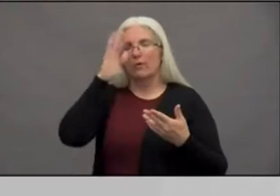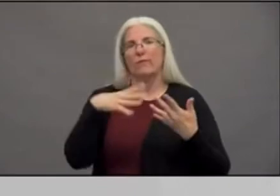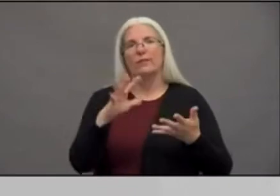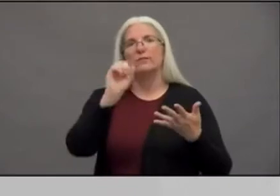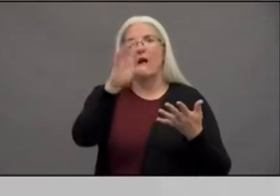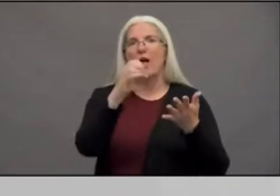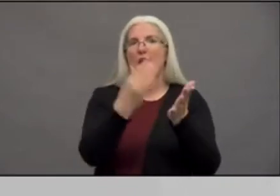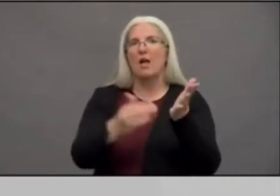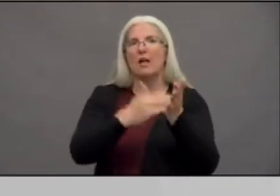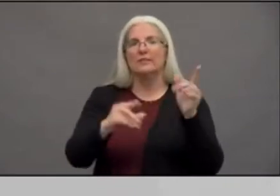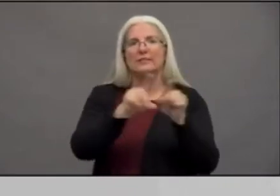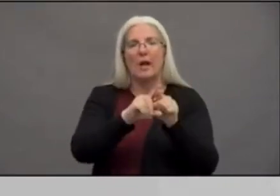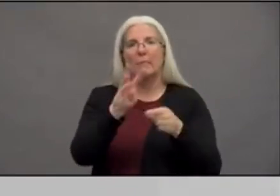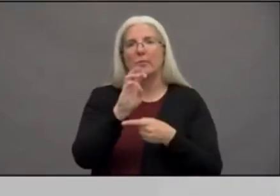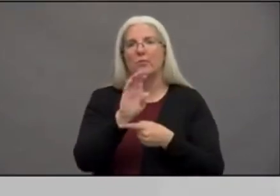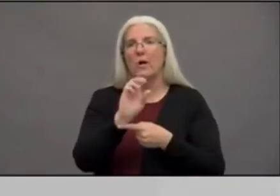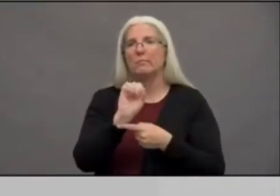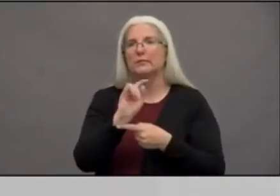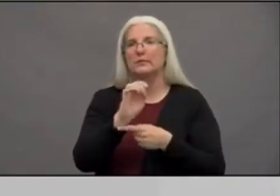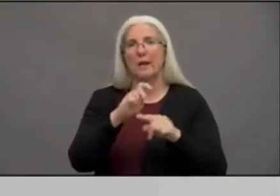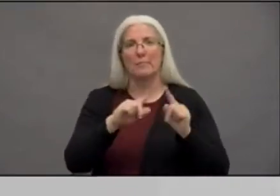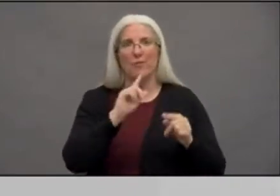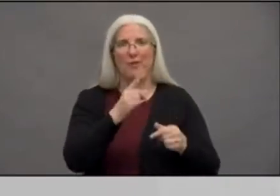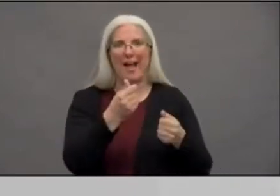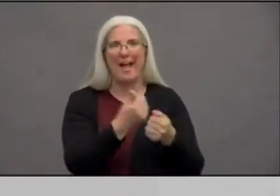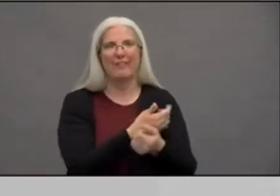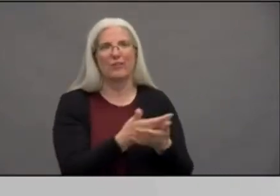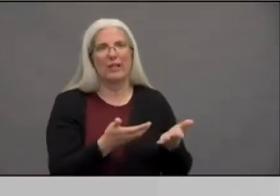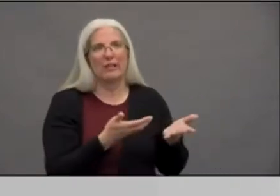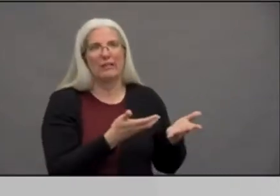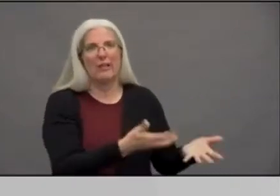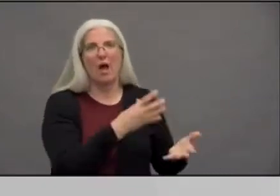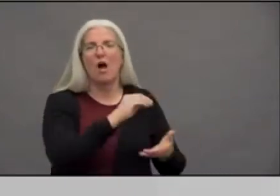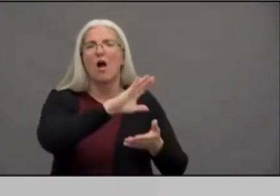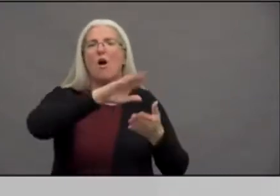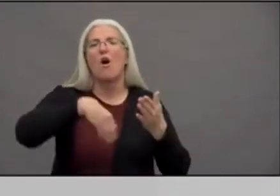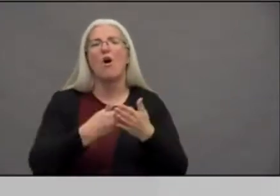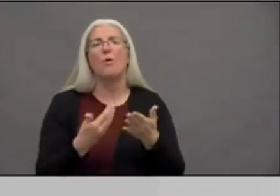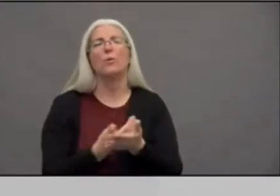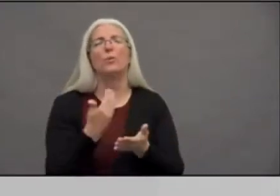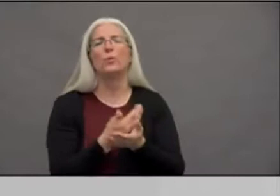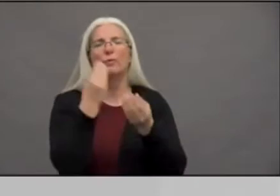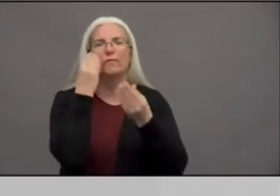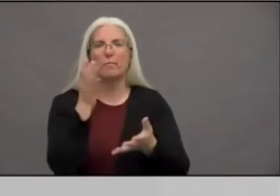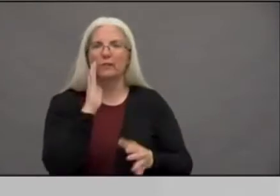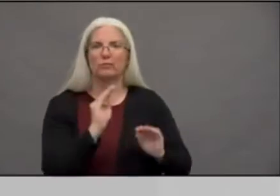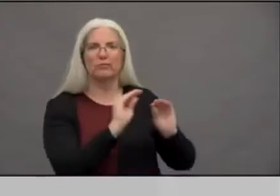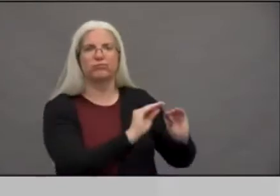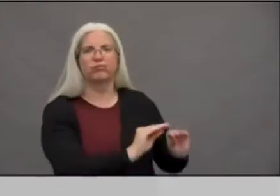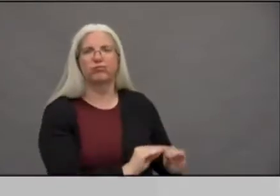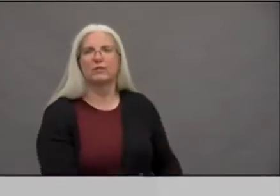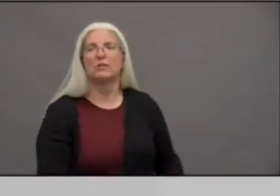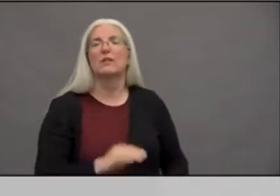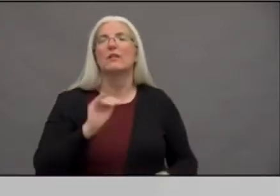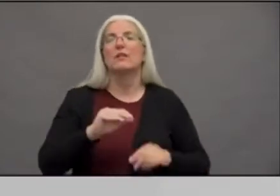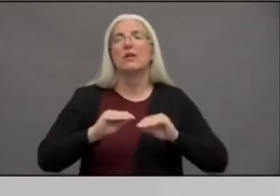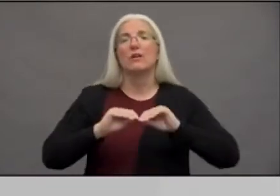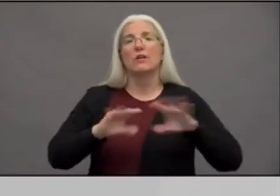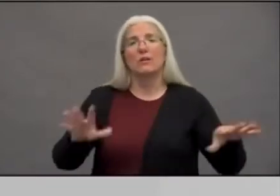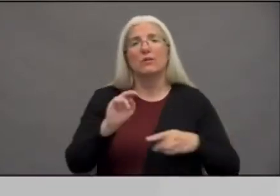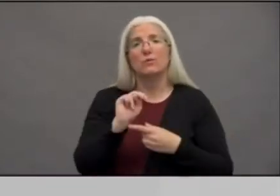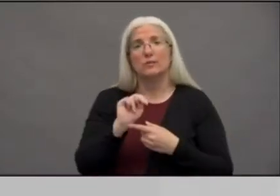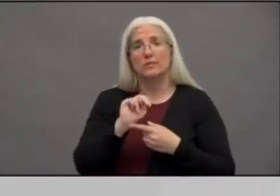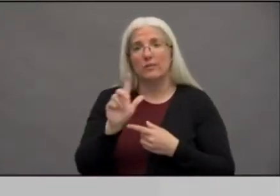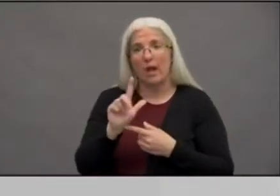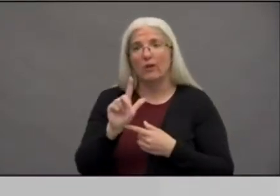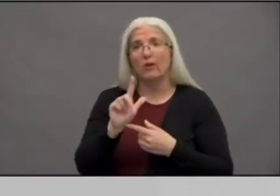in your inbox. Right in your inbox. And these newsletters are also being sent out in Vietnamese and Spanish. We're